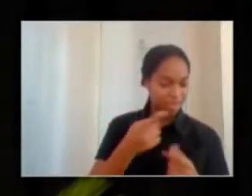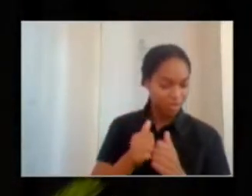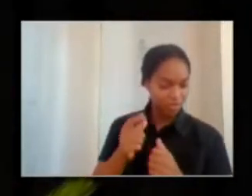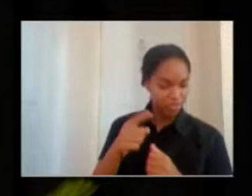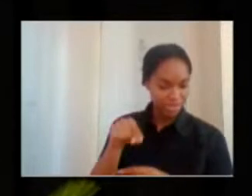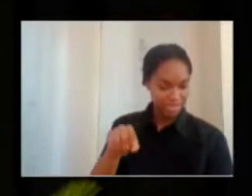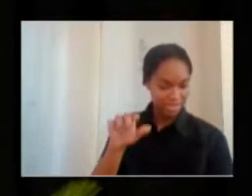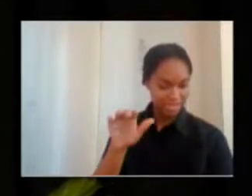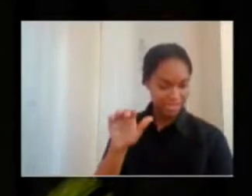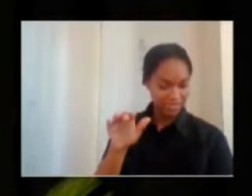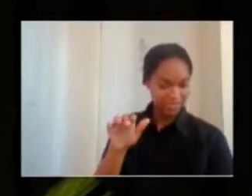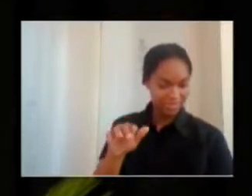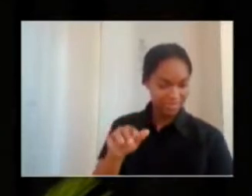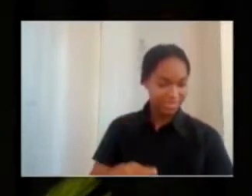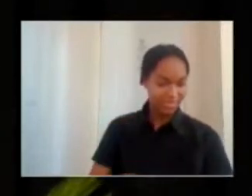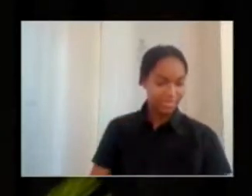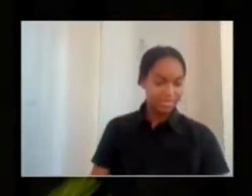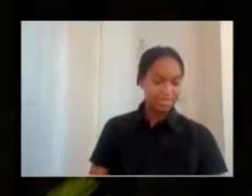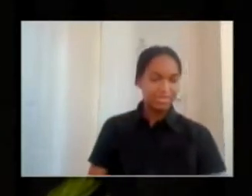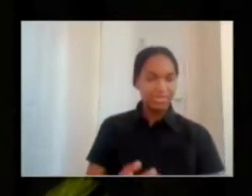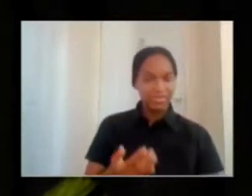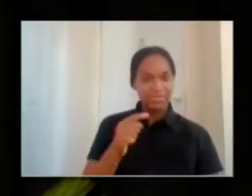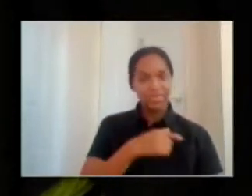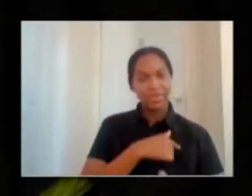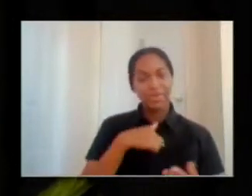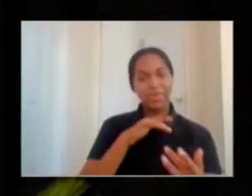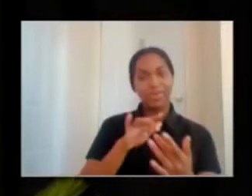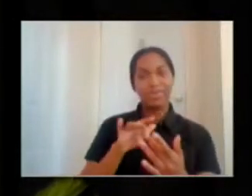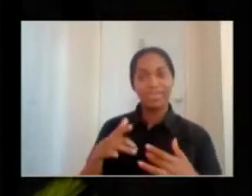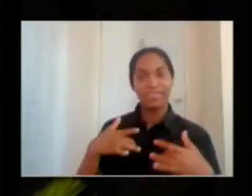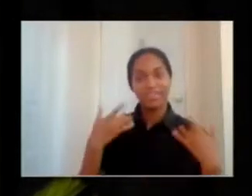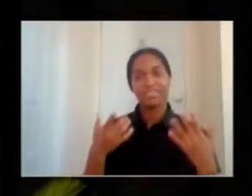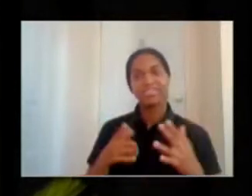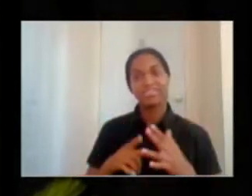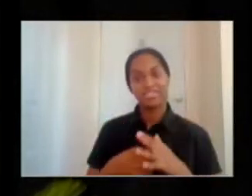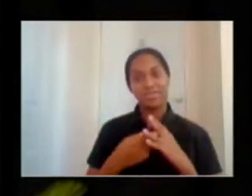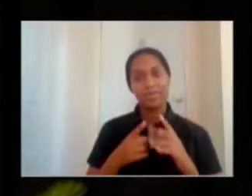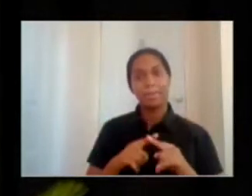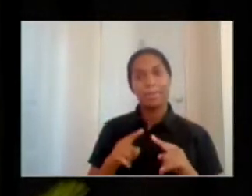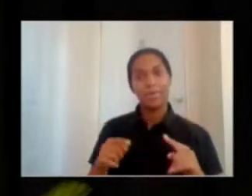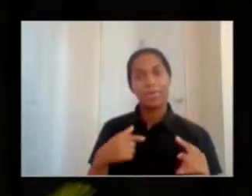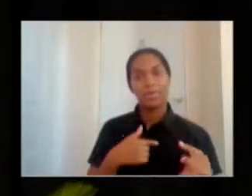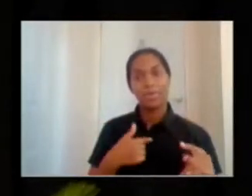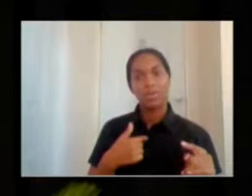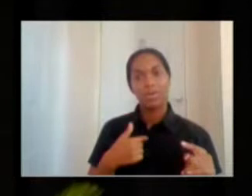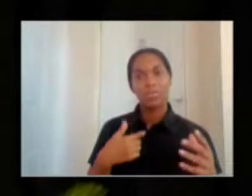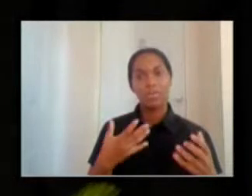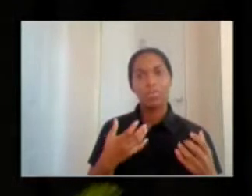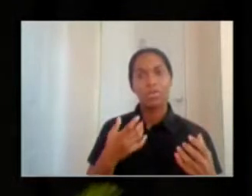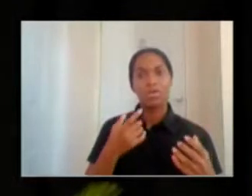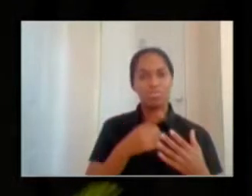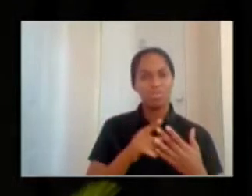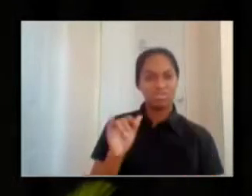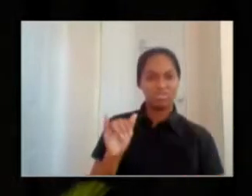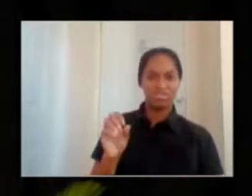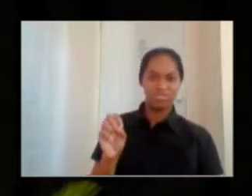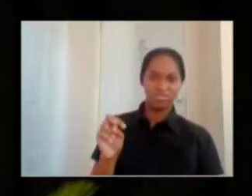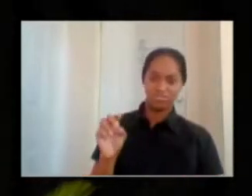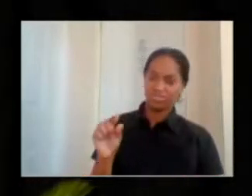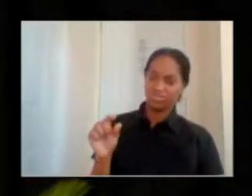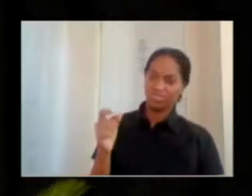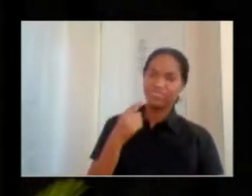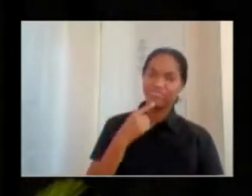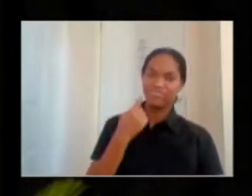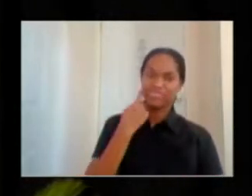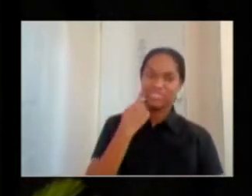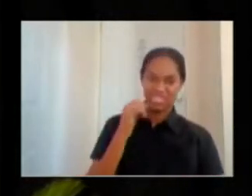before our networking event starts. But I want to kind of underscore what Young said at the end there.